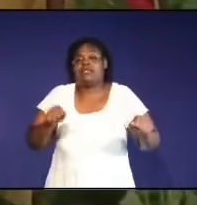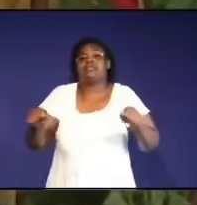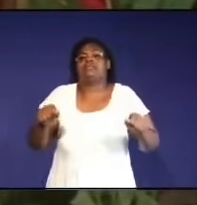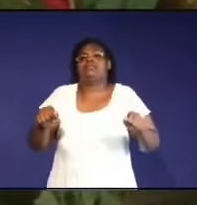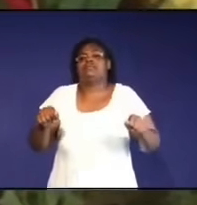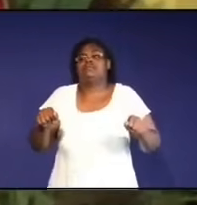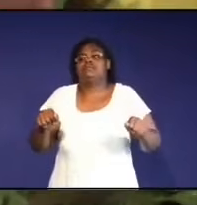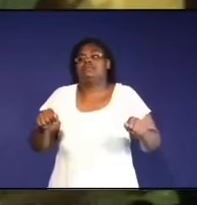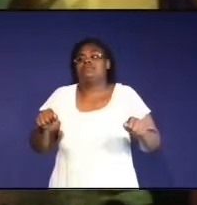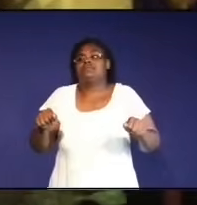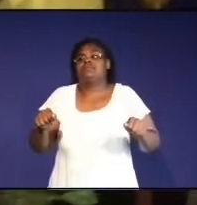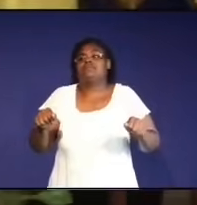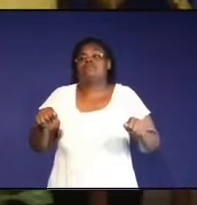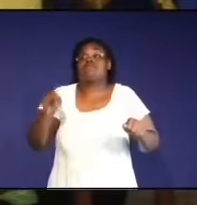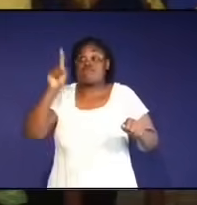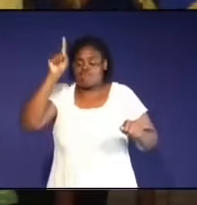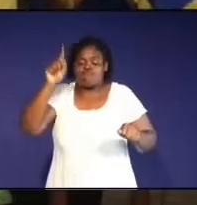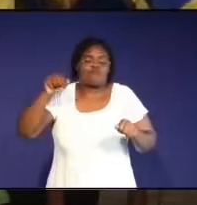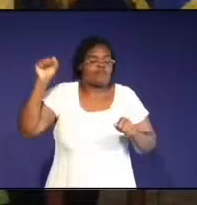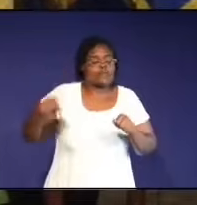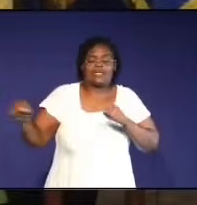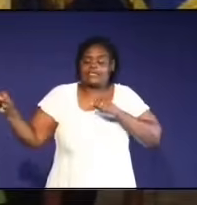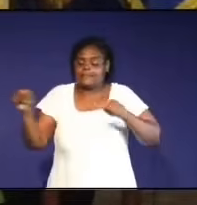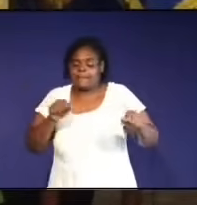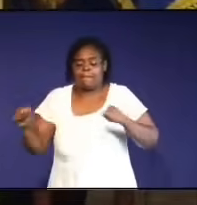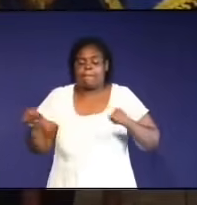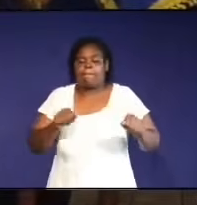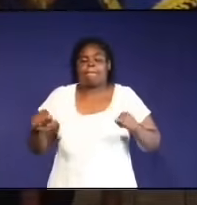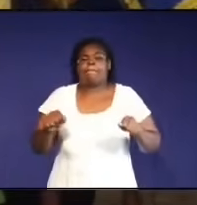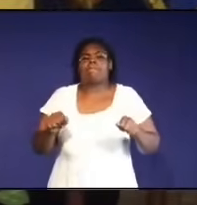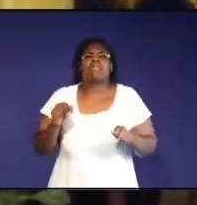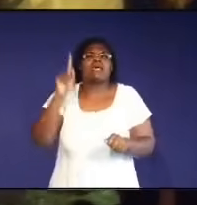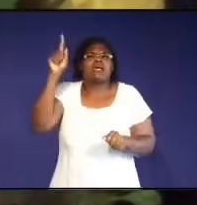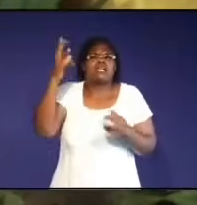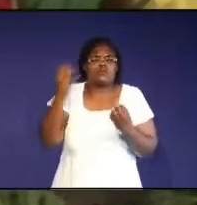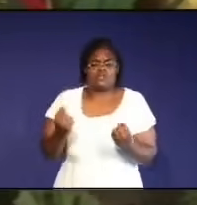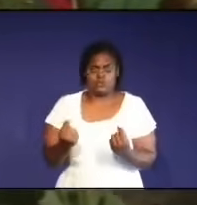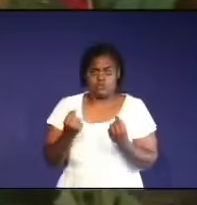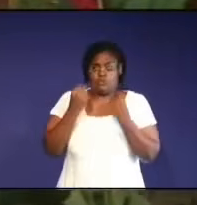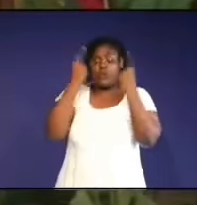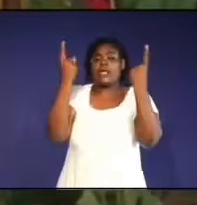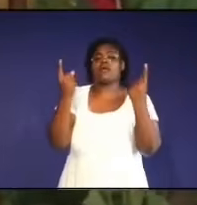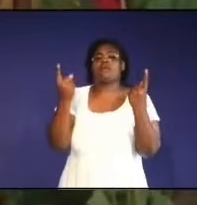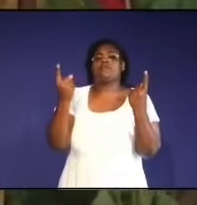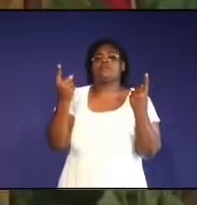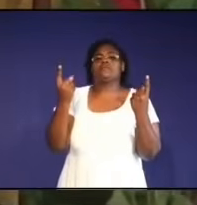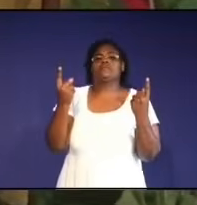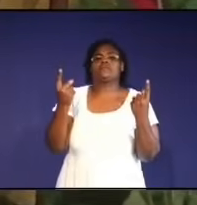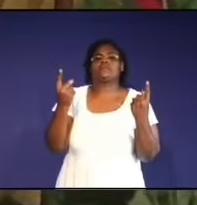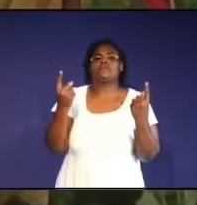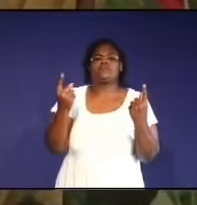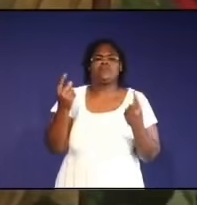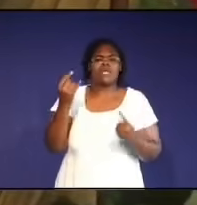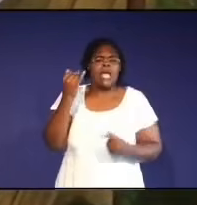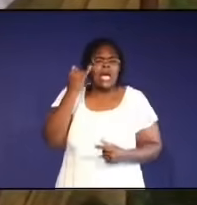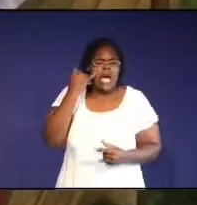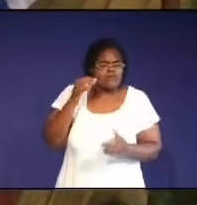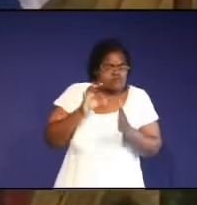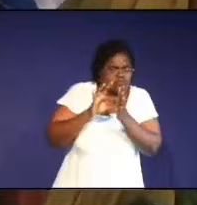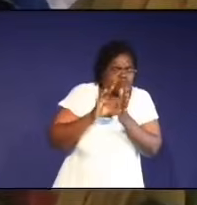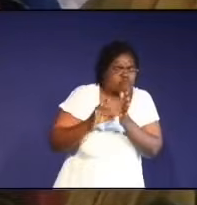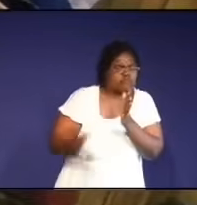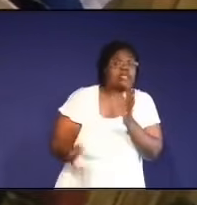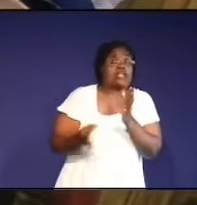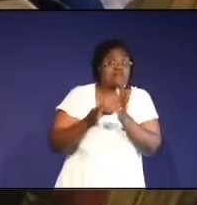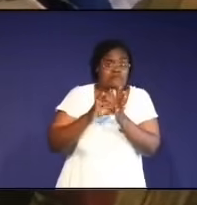is shaking us. He wants to wake us up. And if we fail to